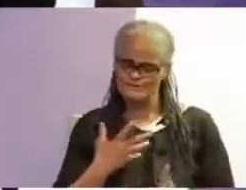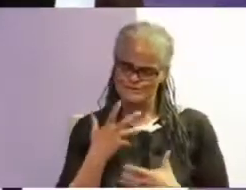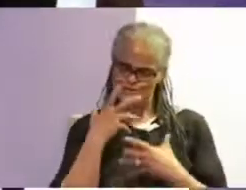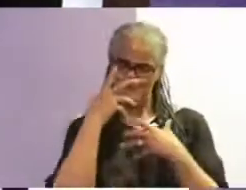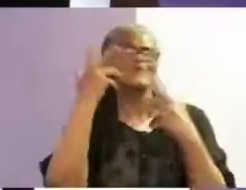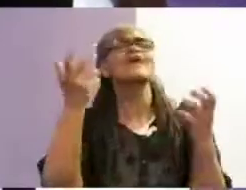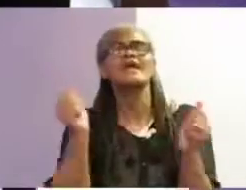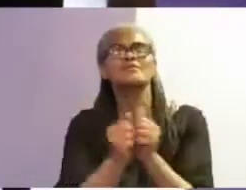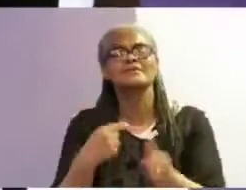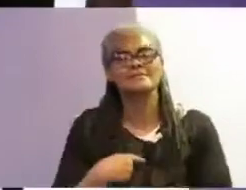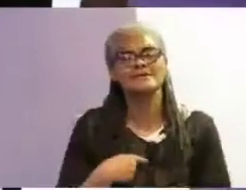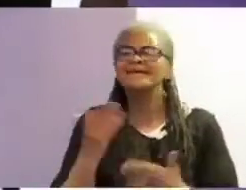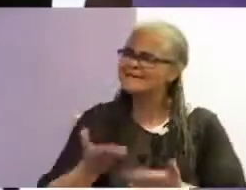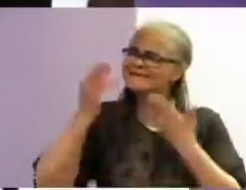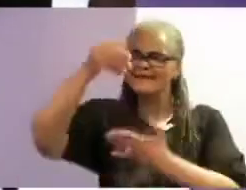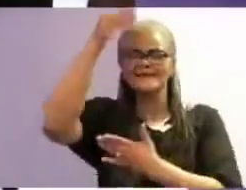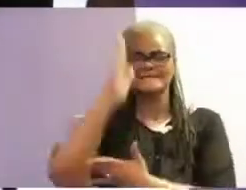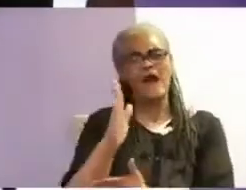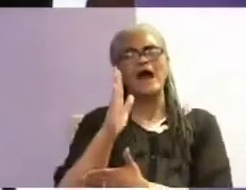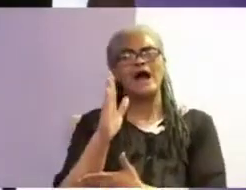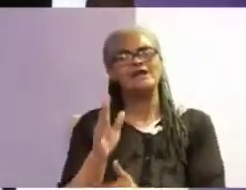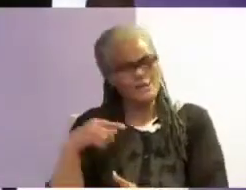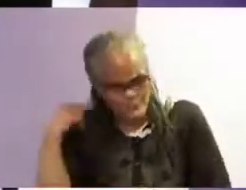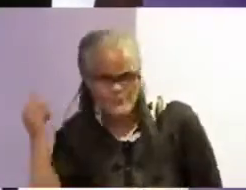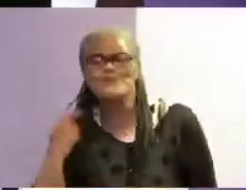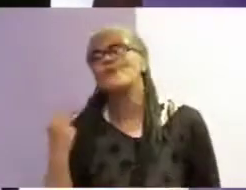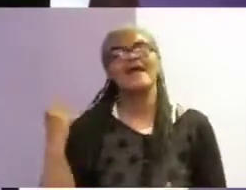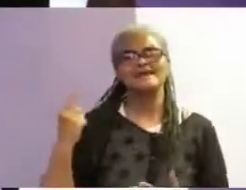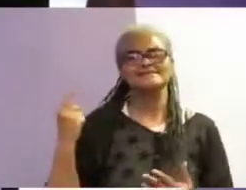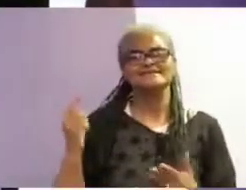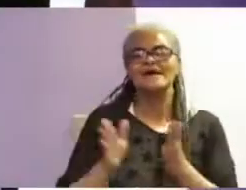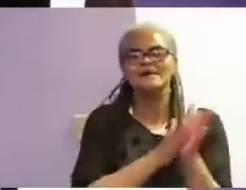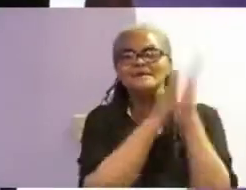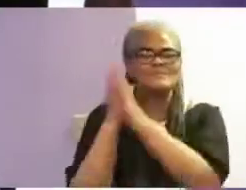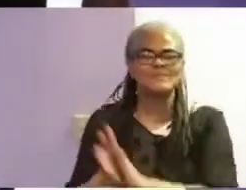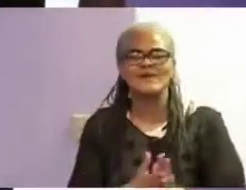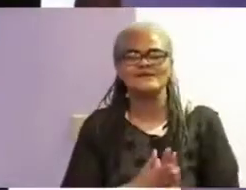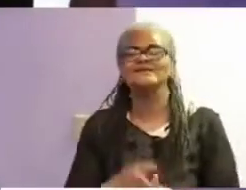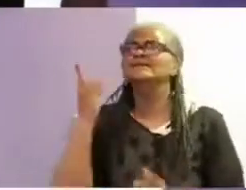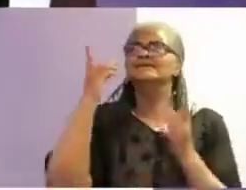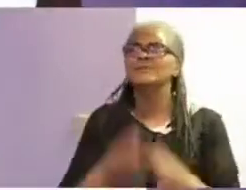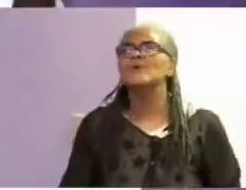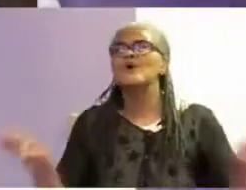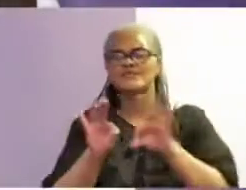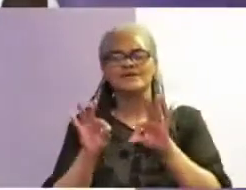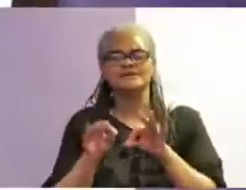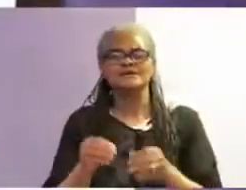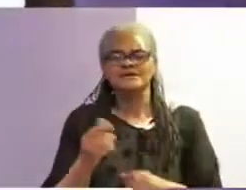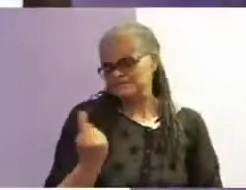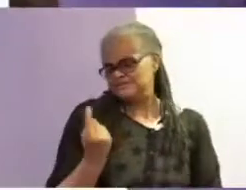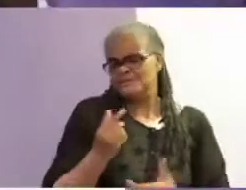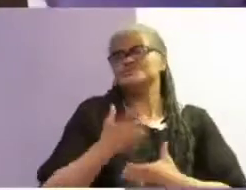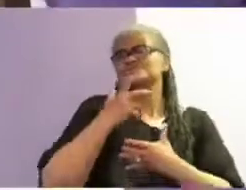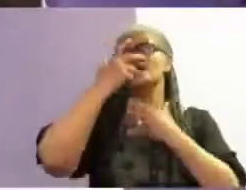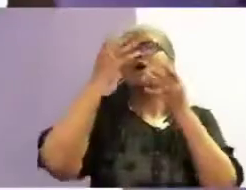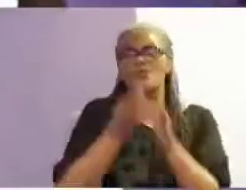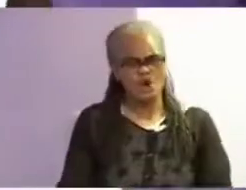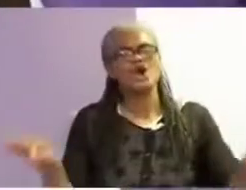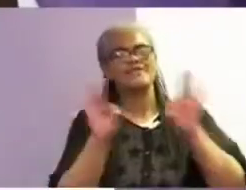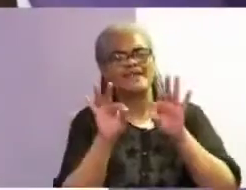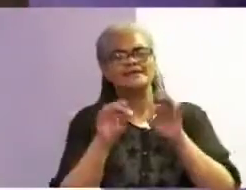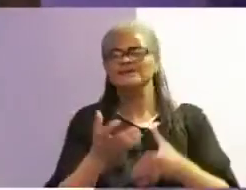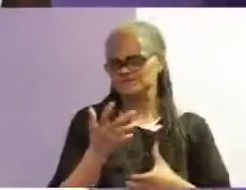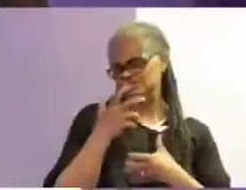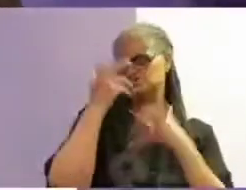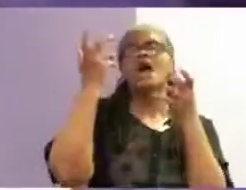here, give God a praise out your belly. He's worthy. Somebody shout worthy. Somebody shout